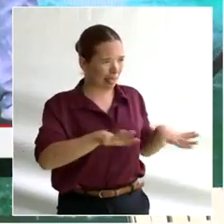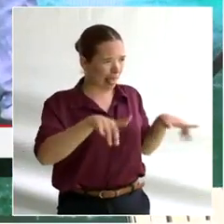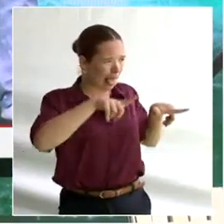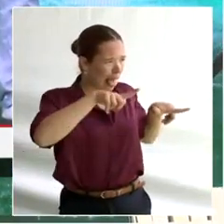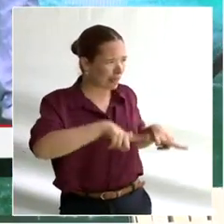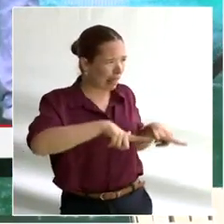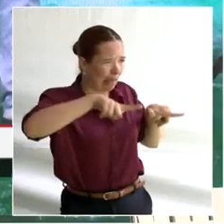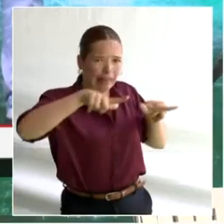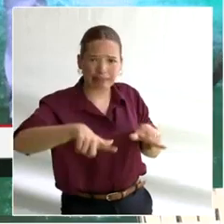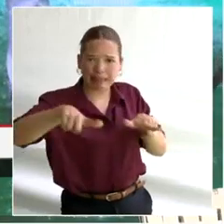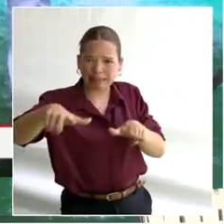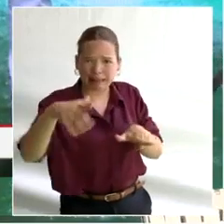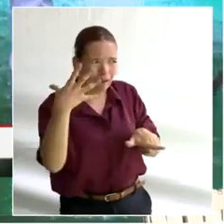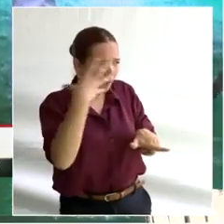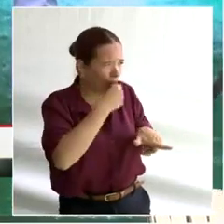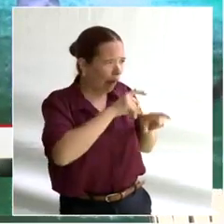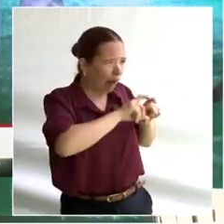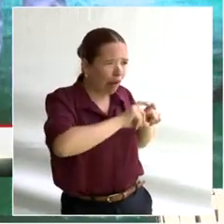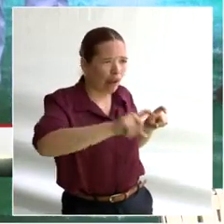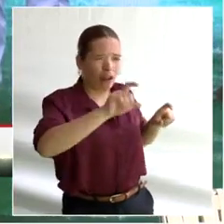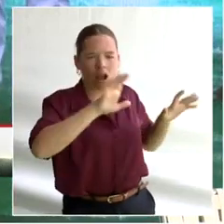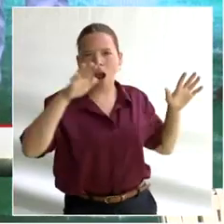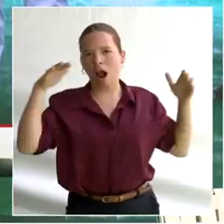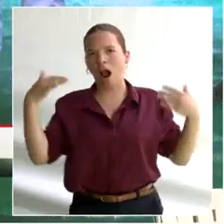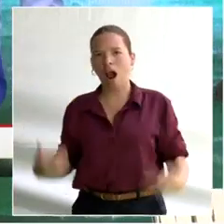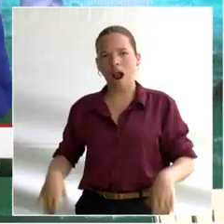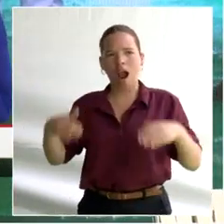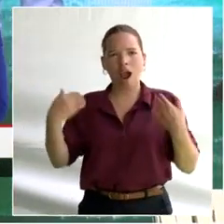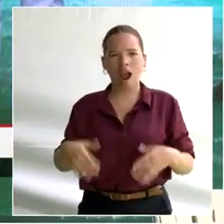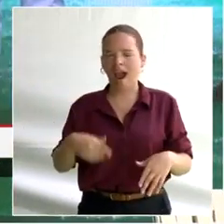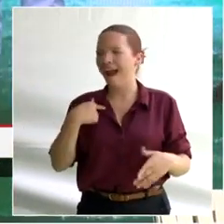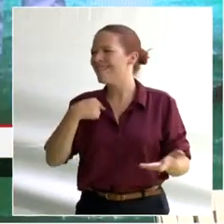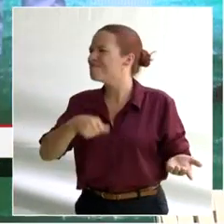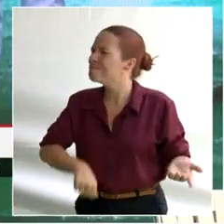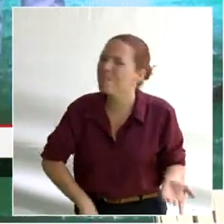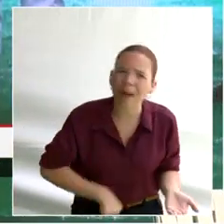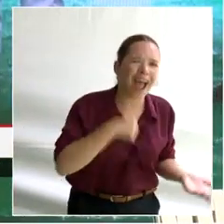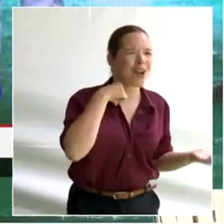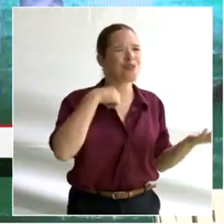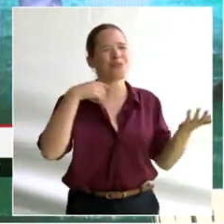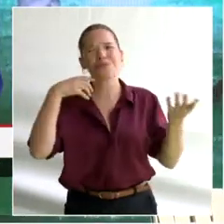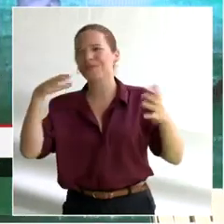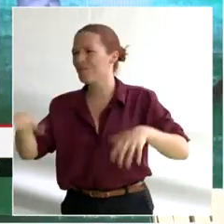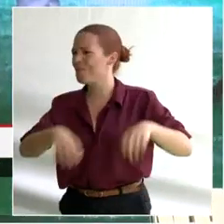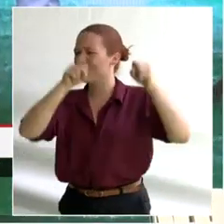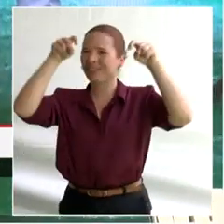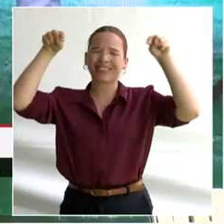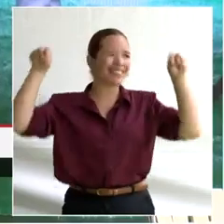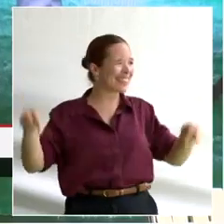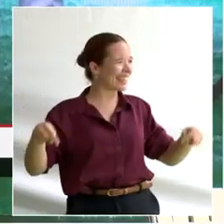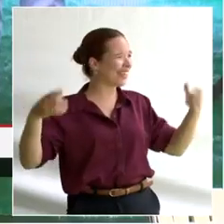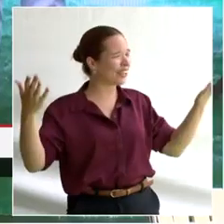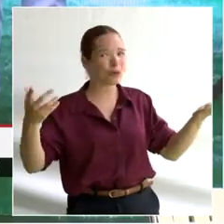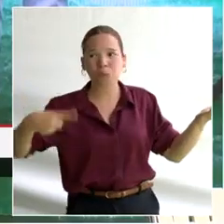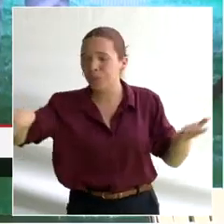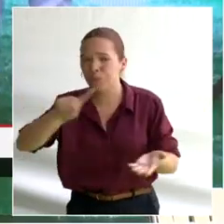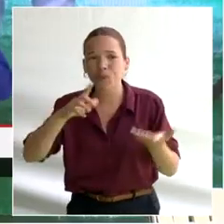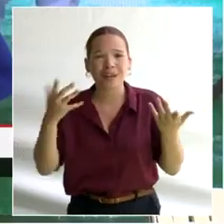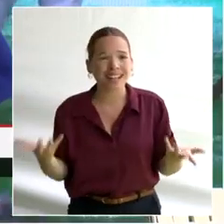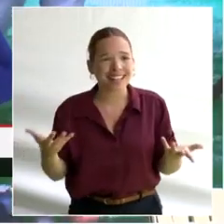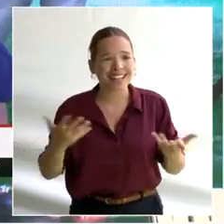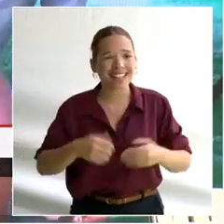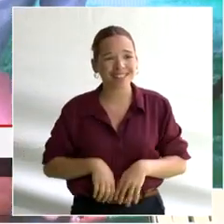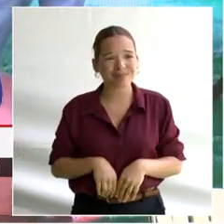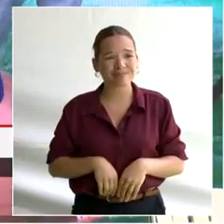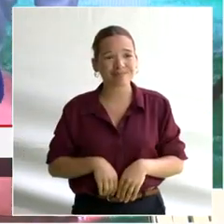your host, and we're also proud, you won't be surprised to hear this from, a chick mayor, that the